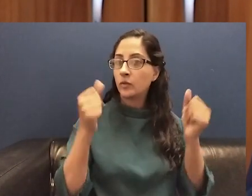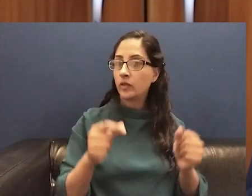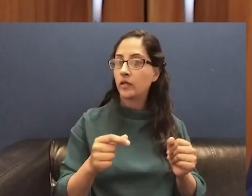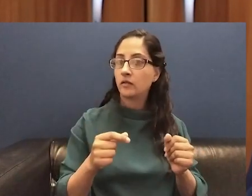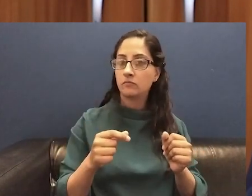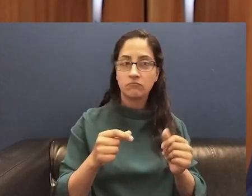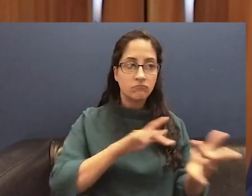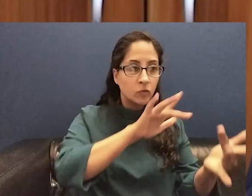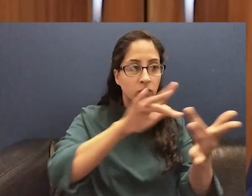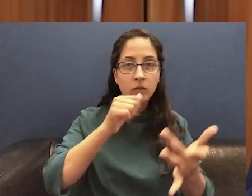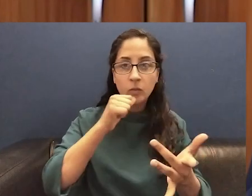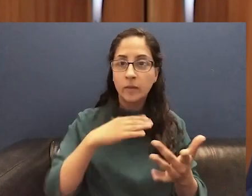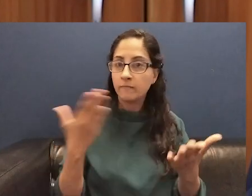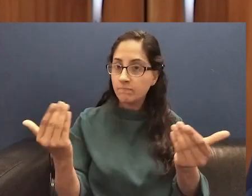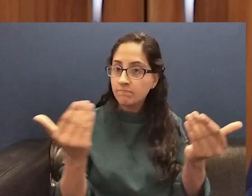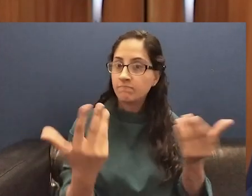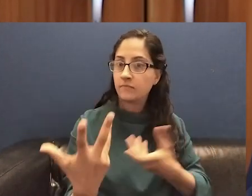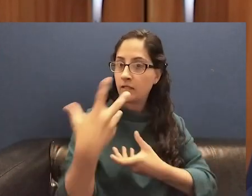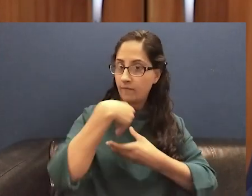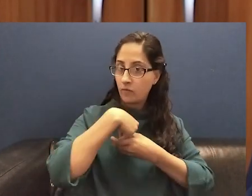make sure that with this